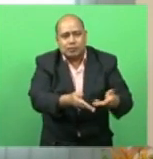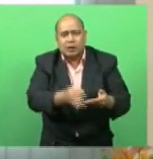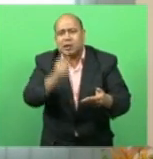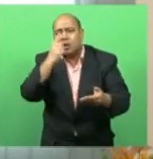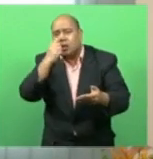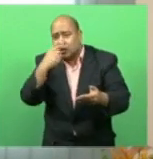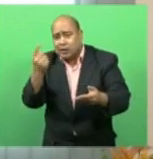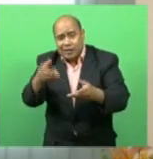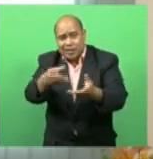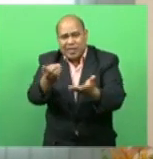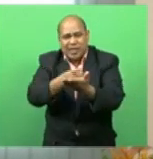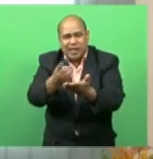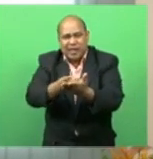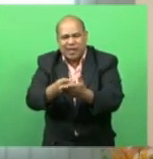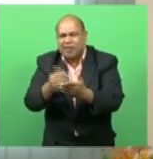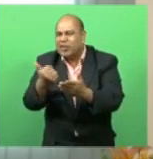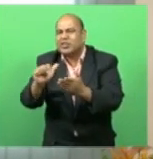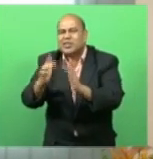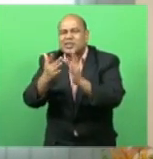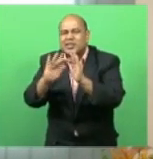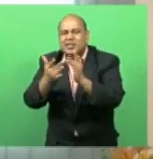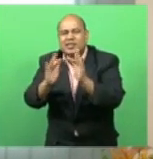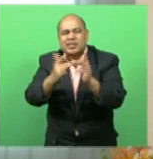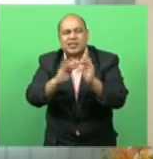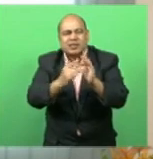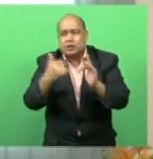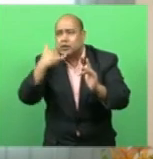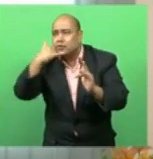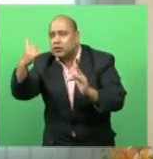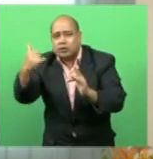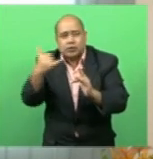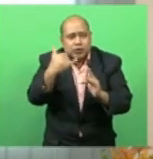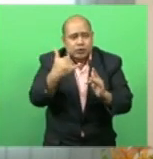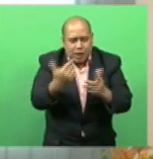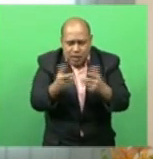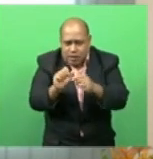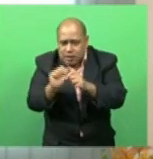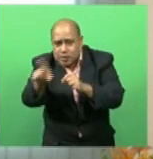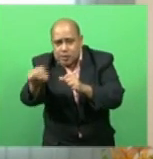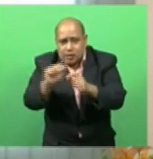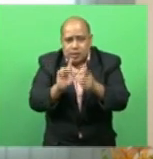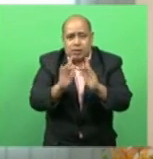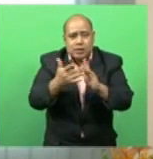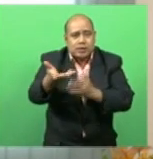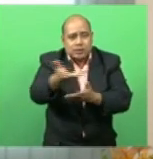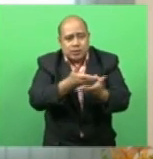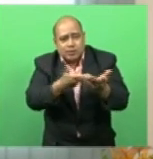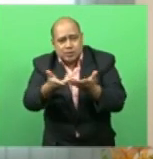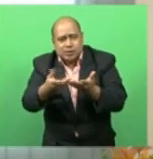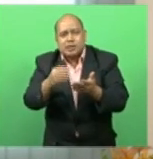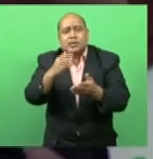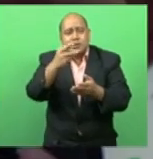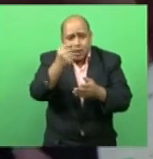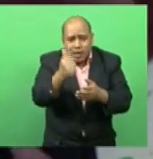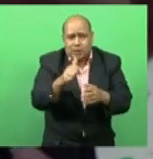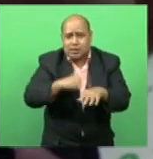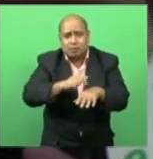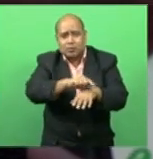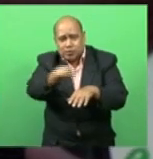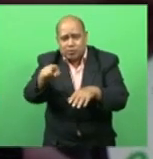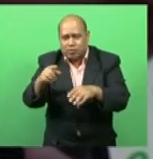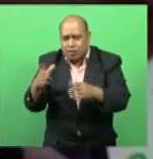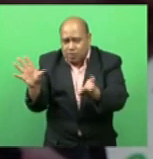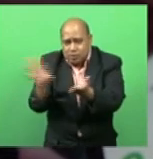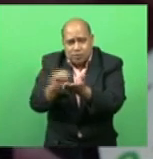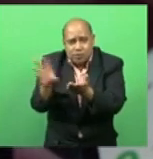with each other. So, there may be certain times of the day where, downloads are very slow. Due to restrictions